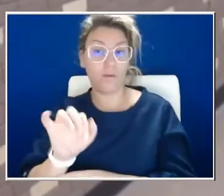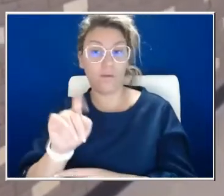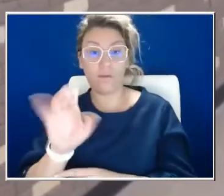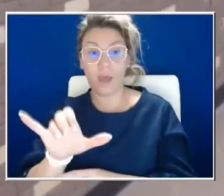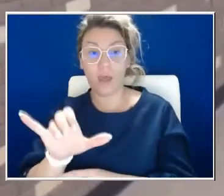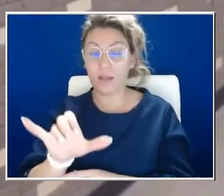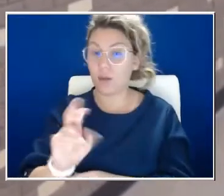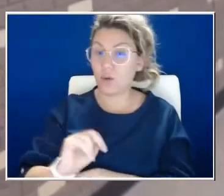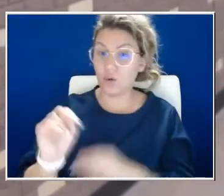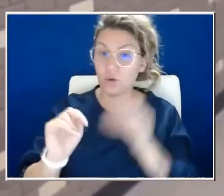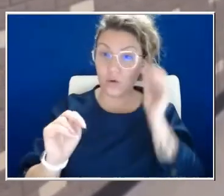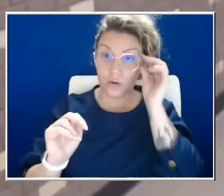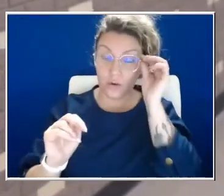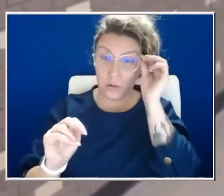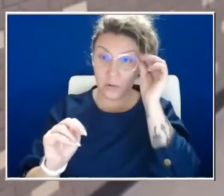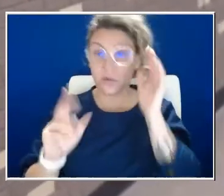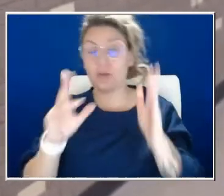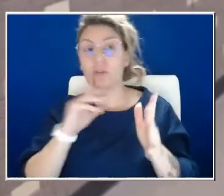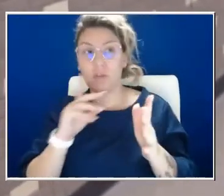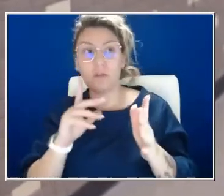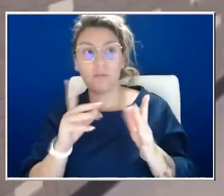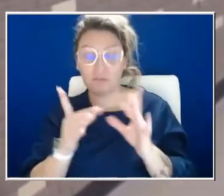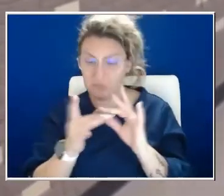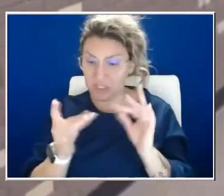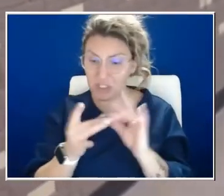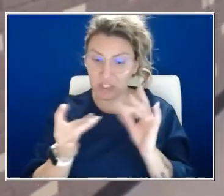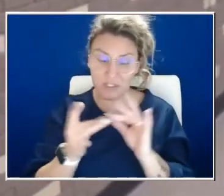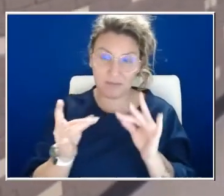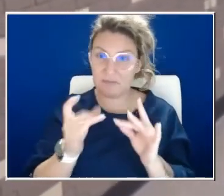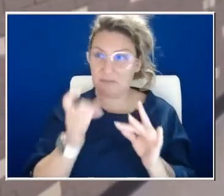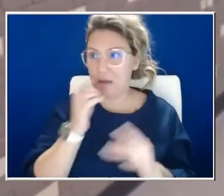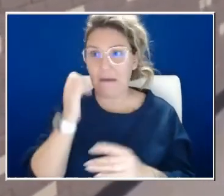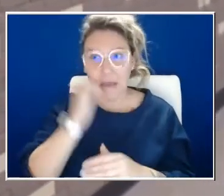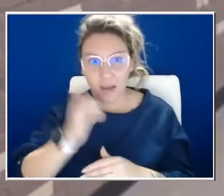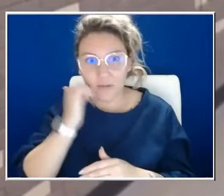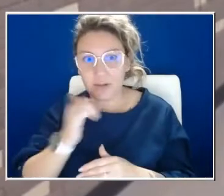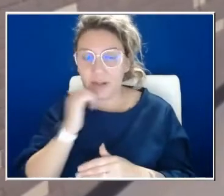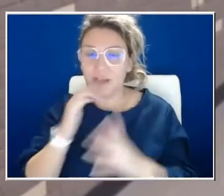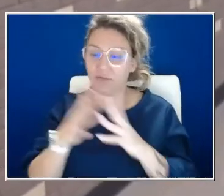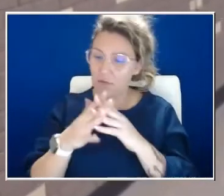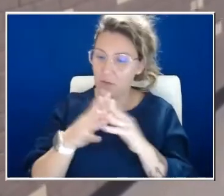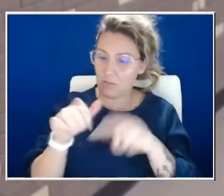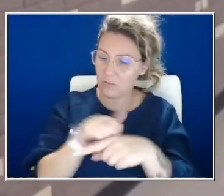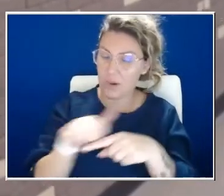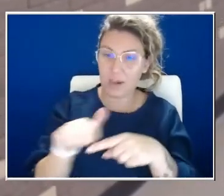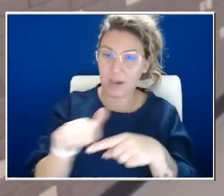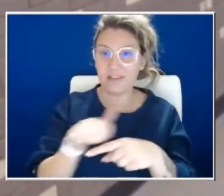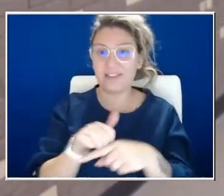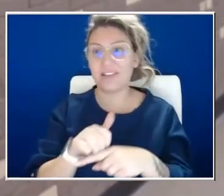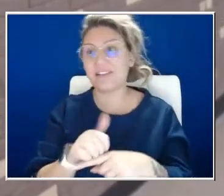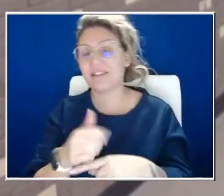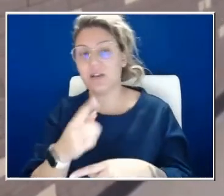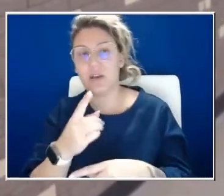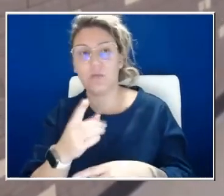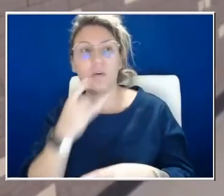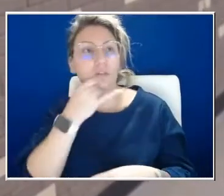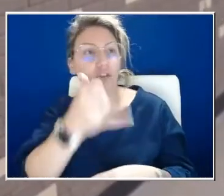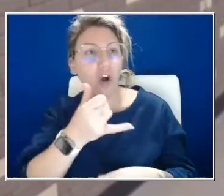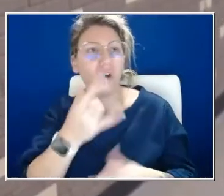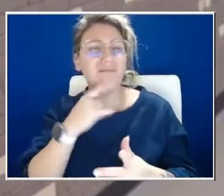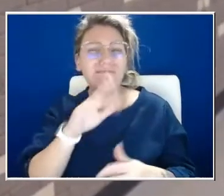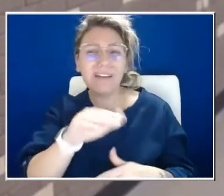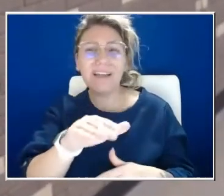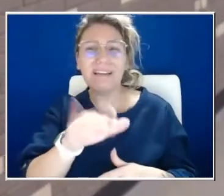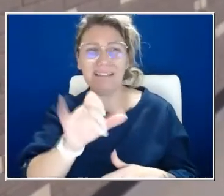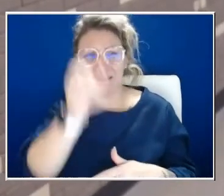am I at football practice. Right. And I have had coaches call me, say, hey, so-and-so took a hit, he doesn't look right. And coaches will pull the